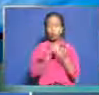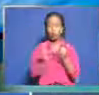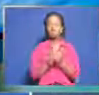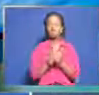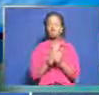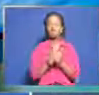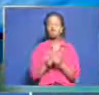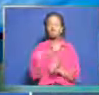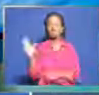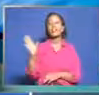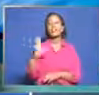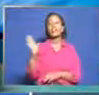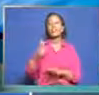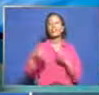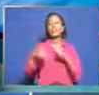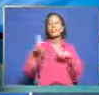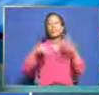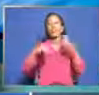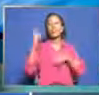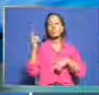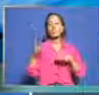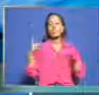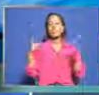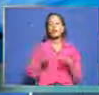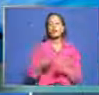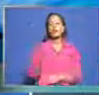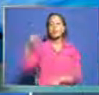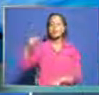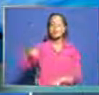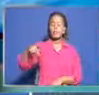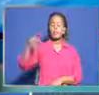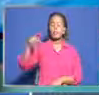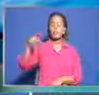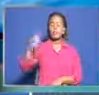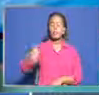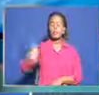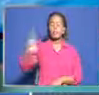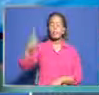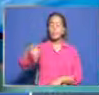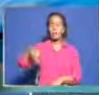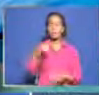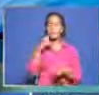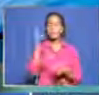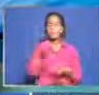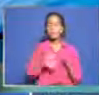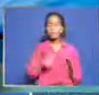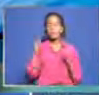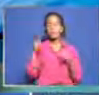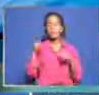hotly contested race through the People's Empowerment Party, PEP, says